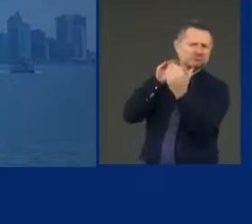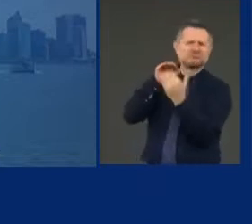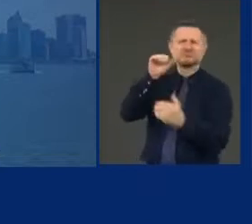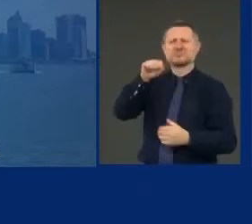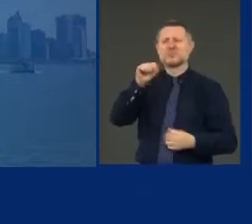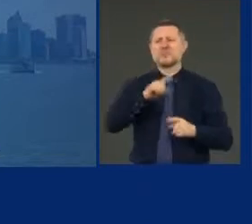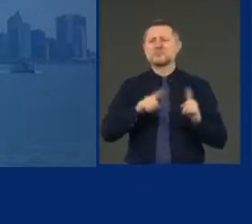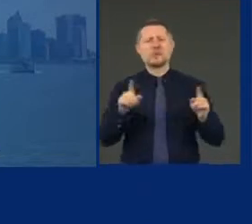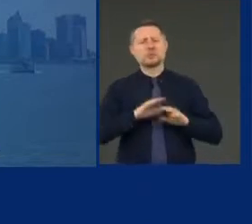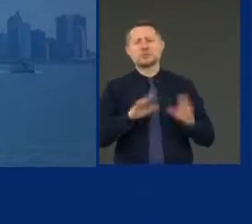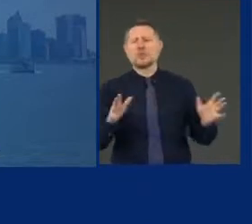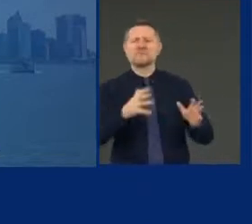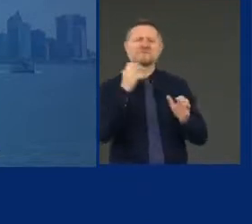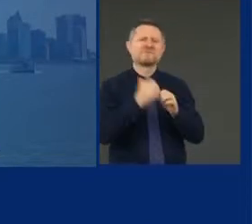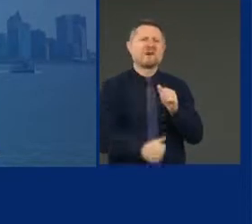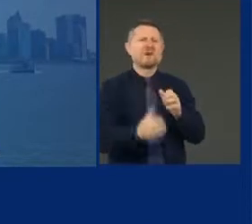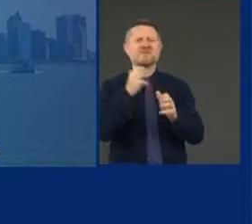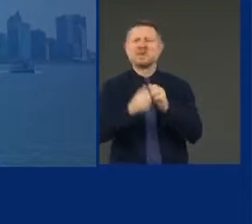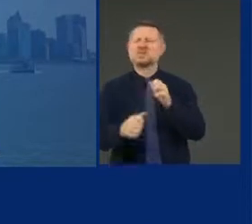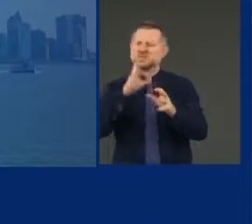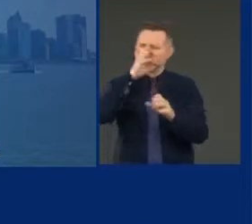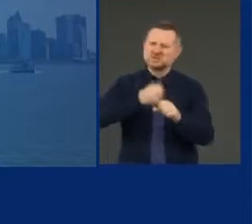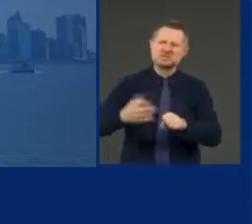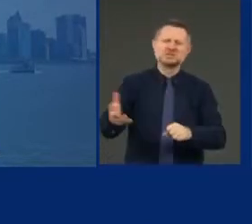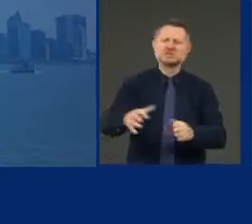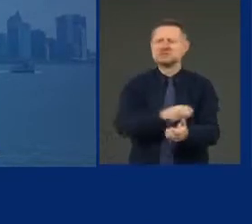violent. Not violent.